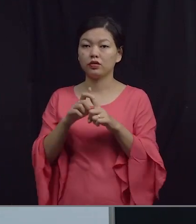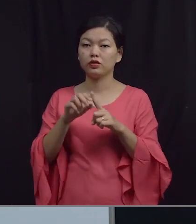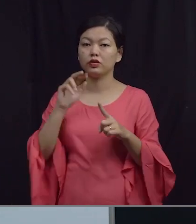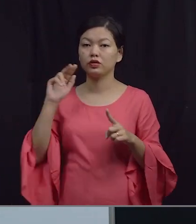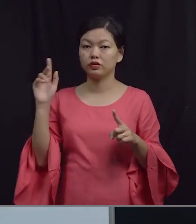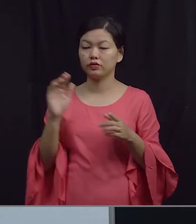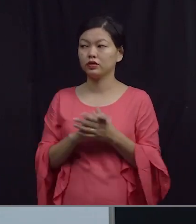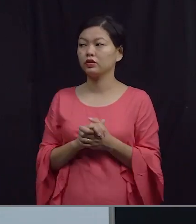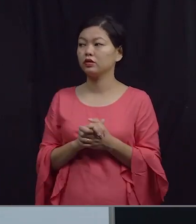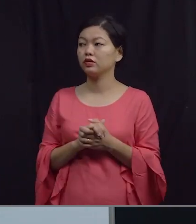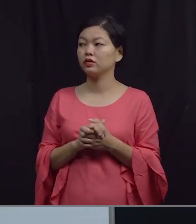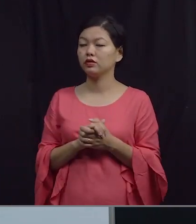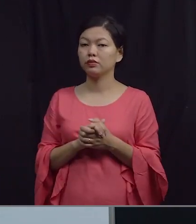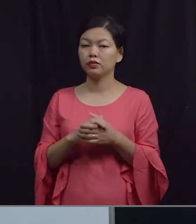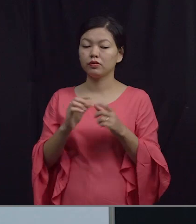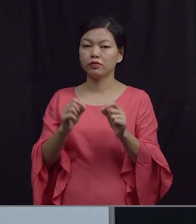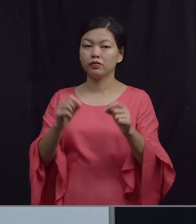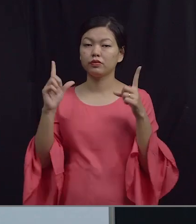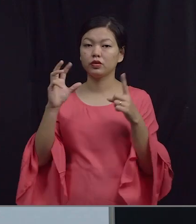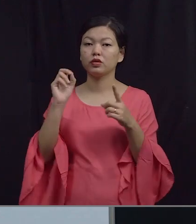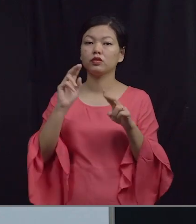Power of lens